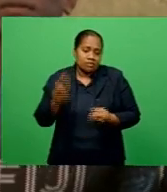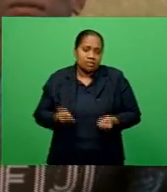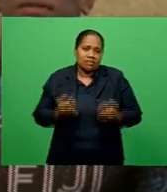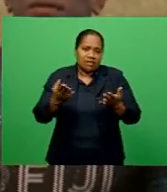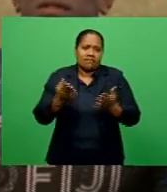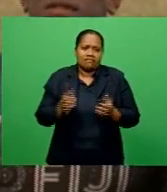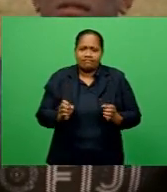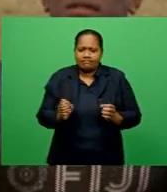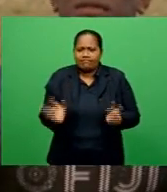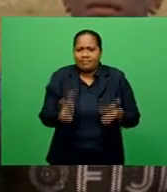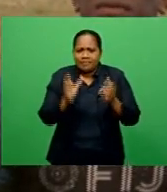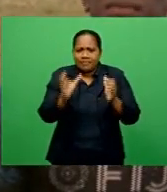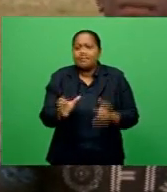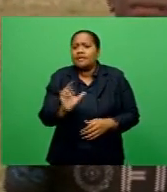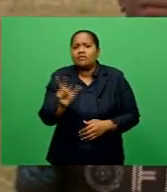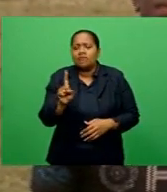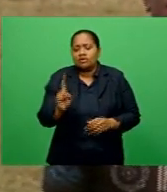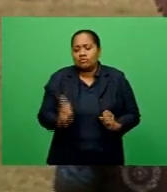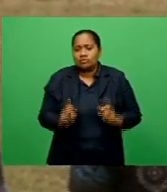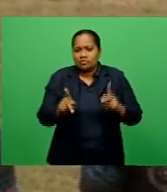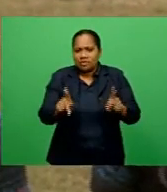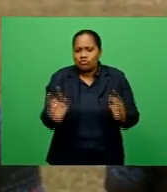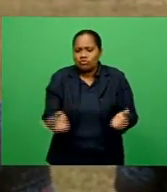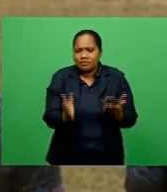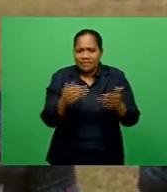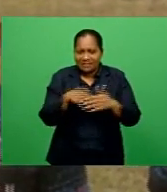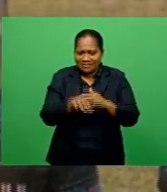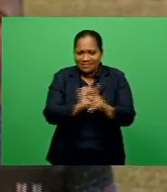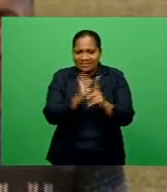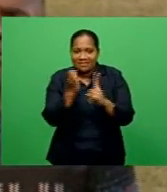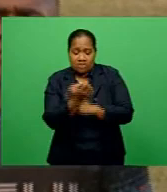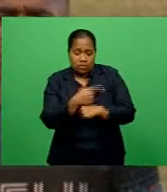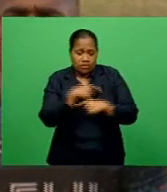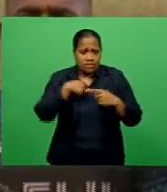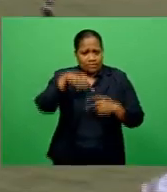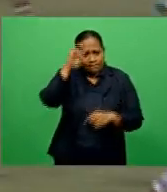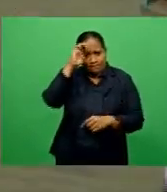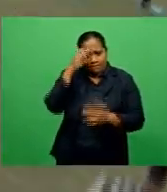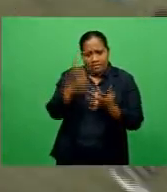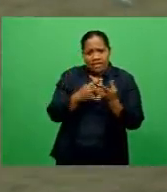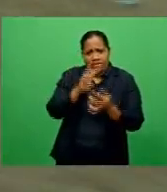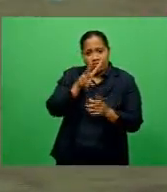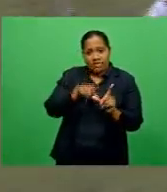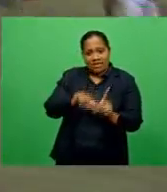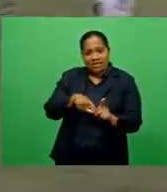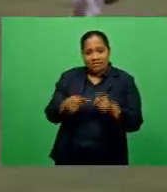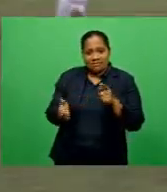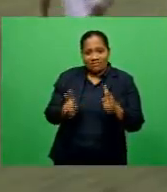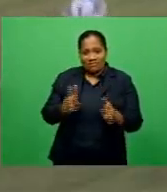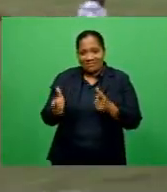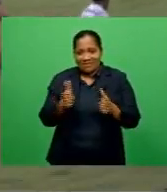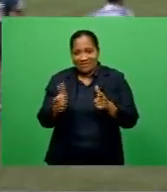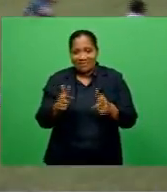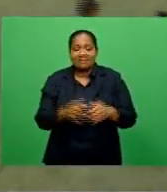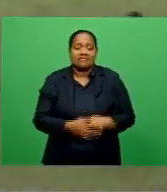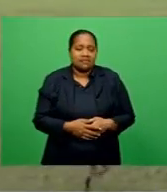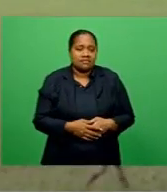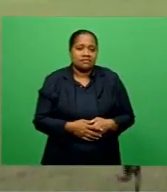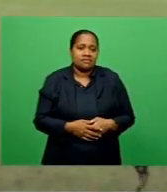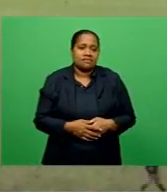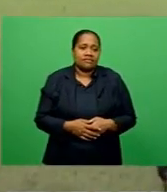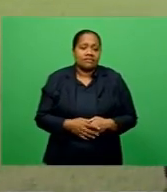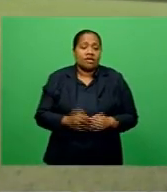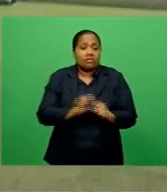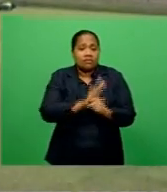play in such an environment. We expect another 3 Sevens tournaments. The COVID-19 pandemic